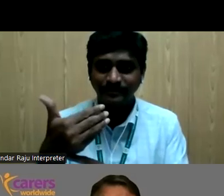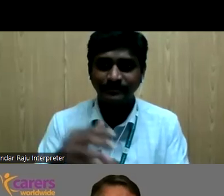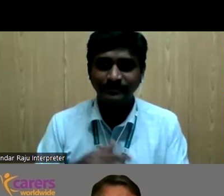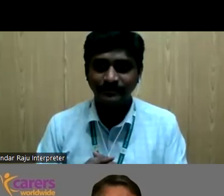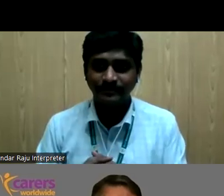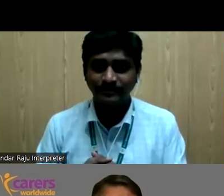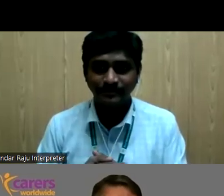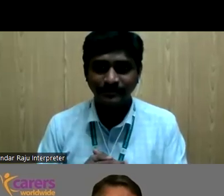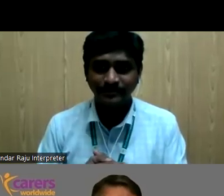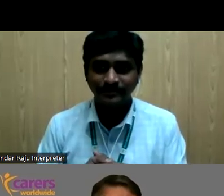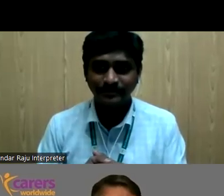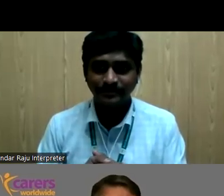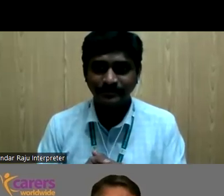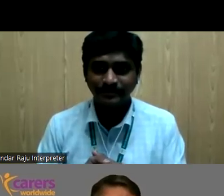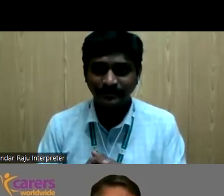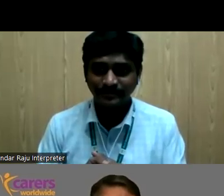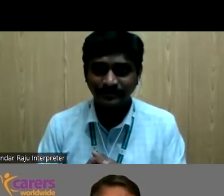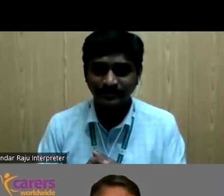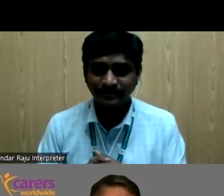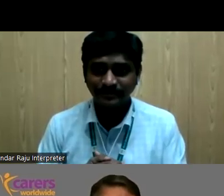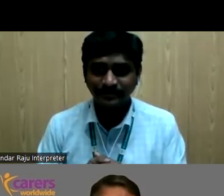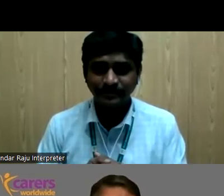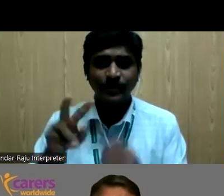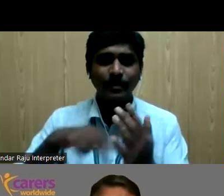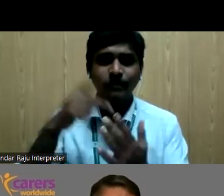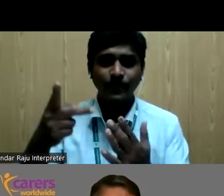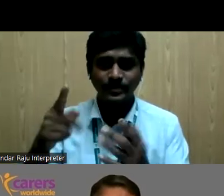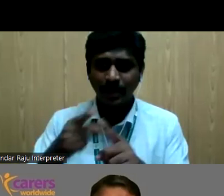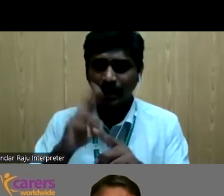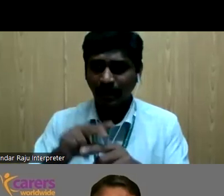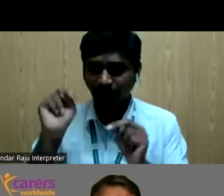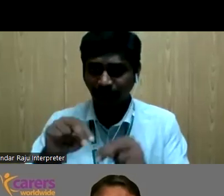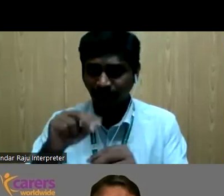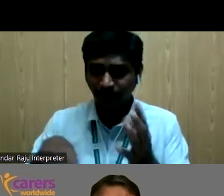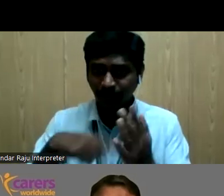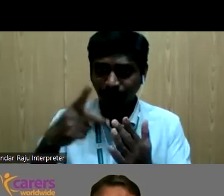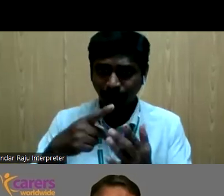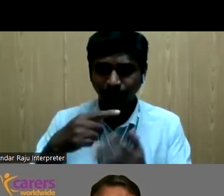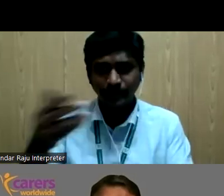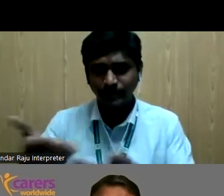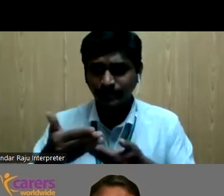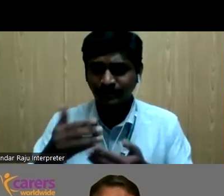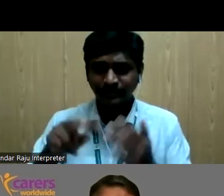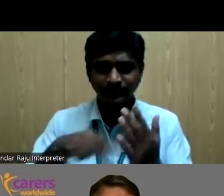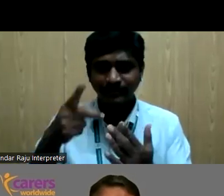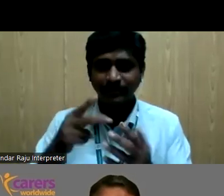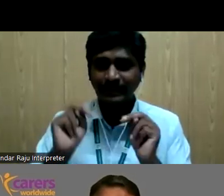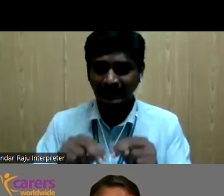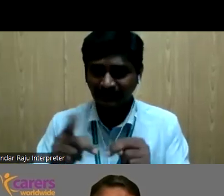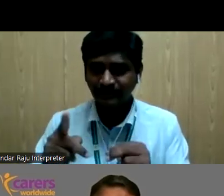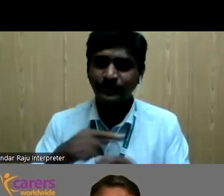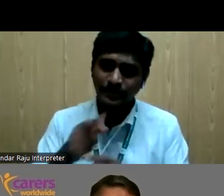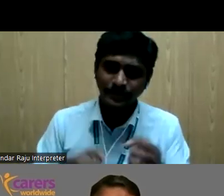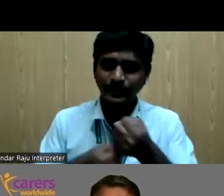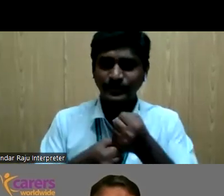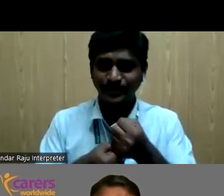example, suppose if anybody need some kind of project proposals, definitely most welcome from our department and NIEPID side. So we will